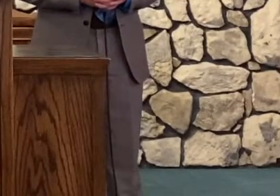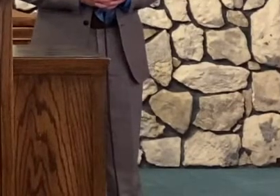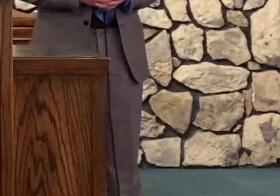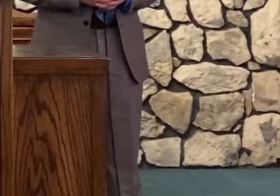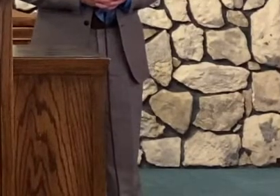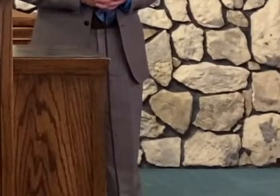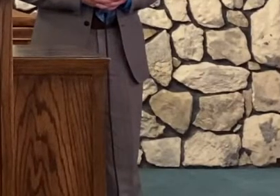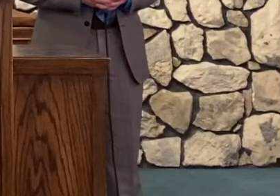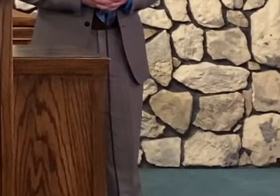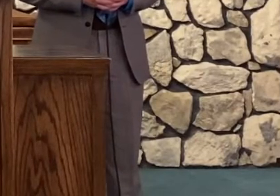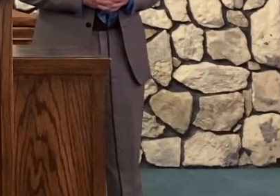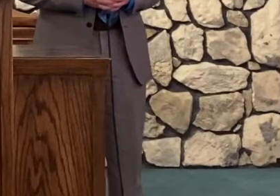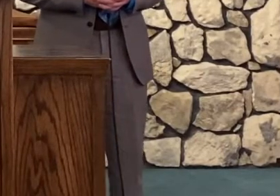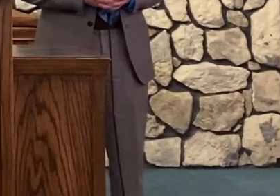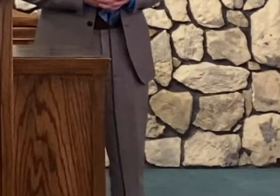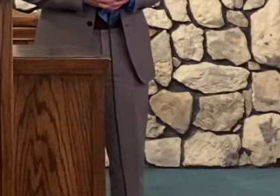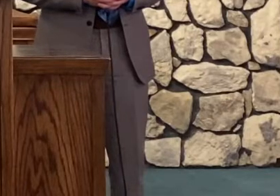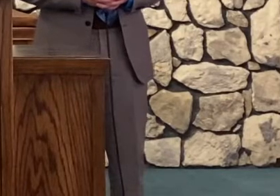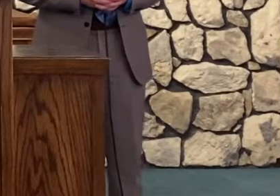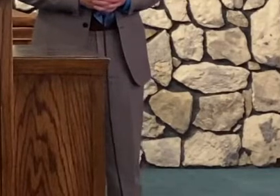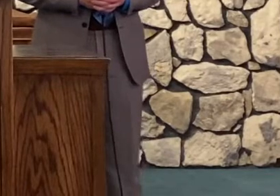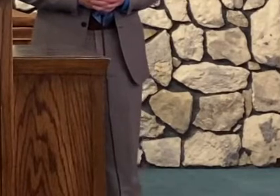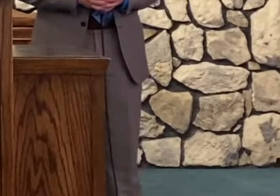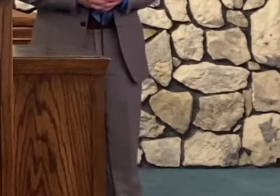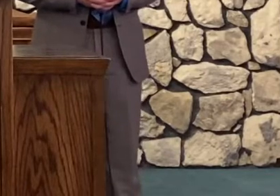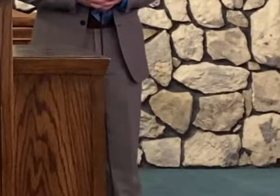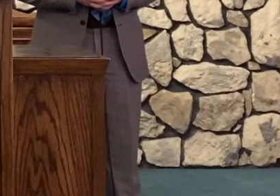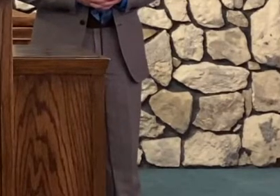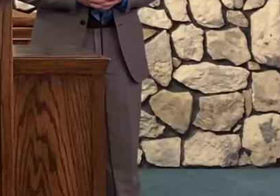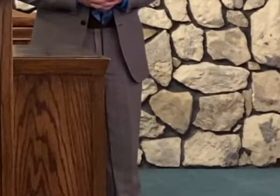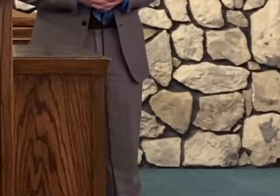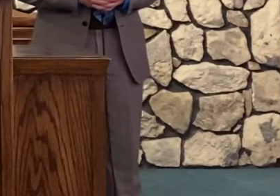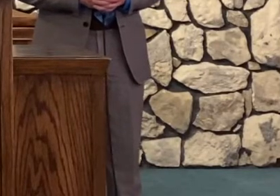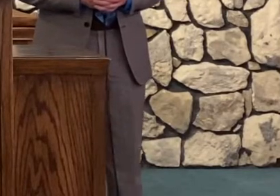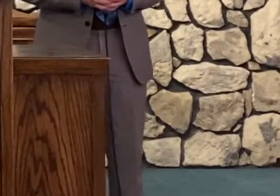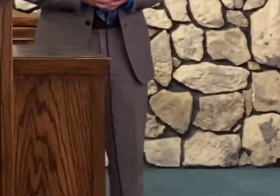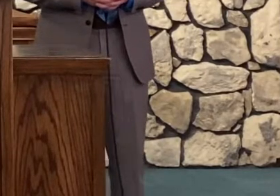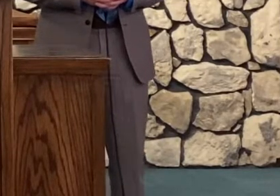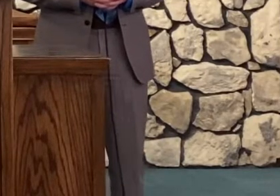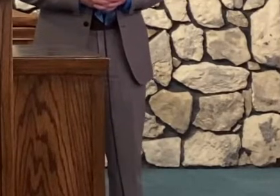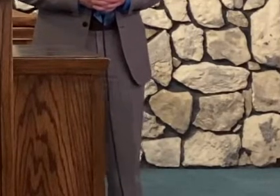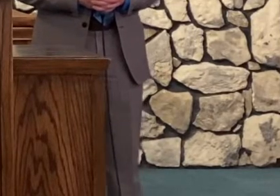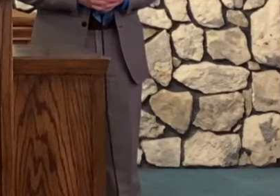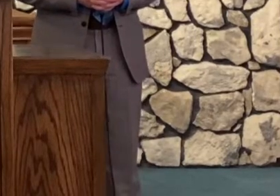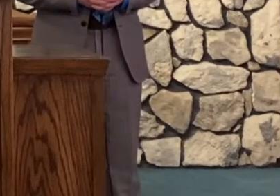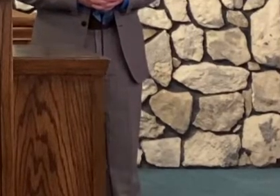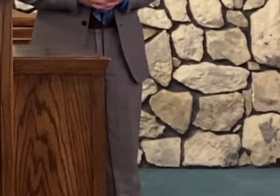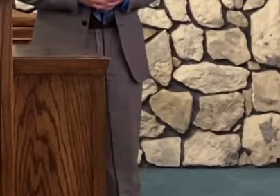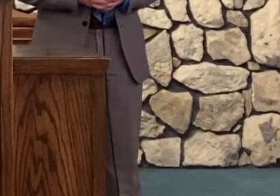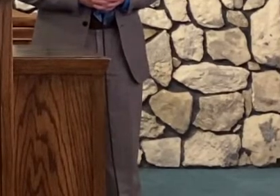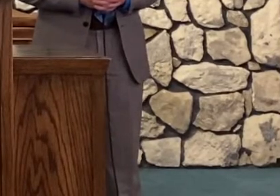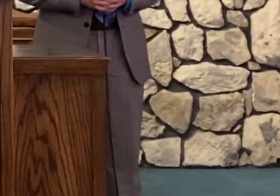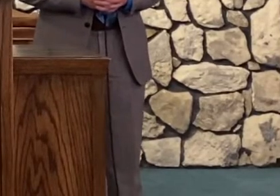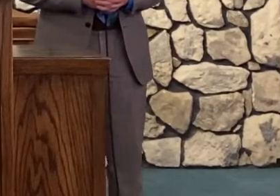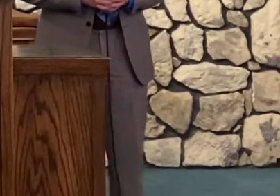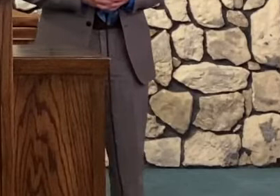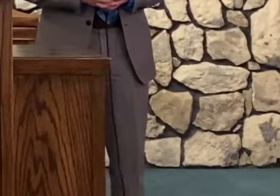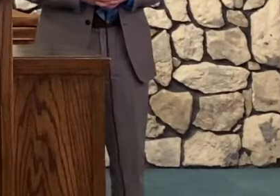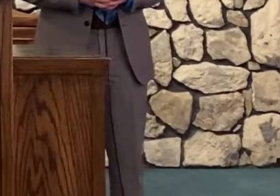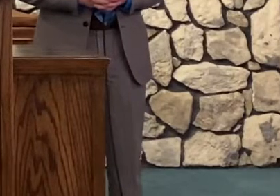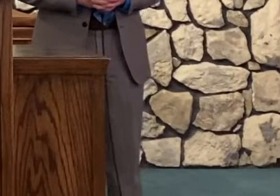comfort today, and minister in every life and in every